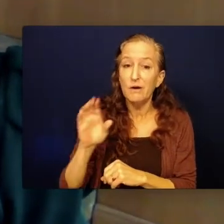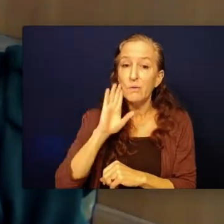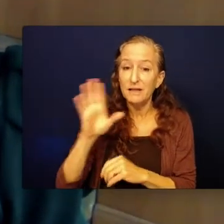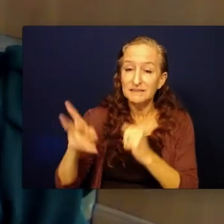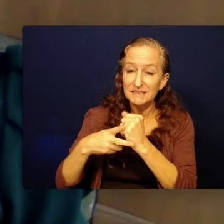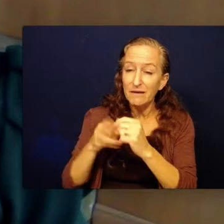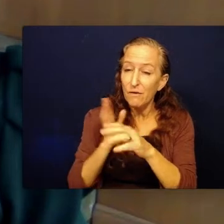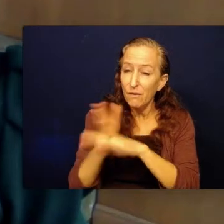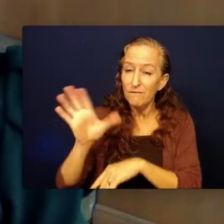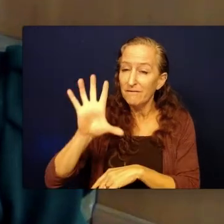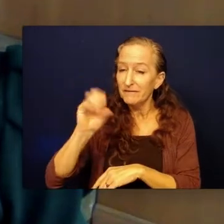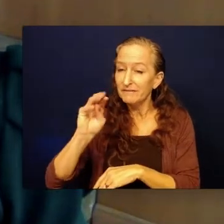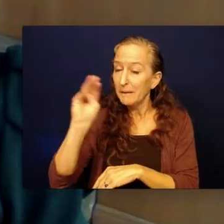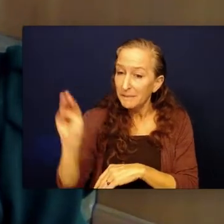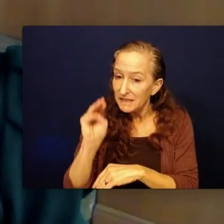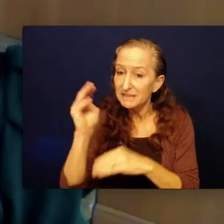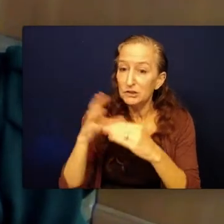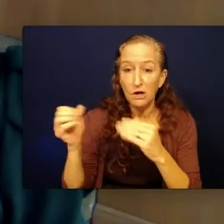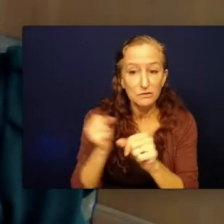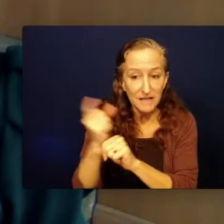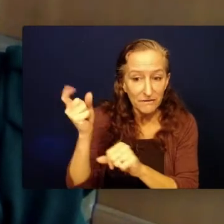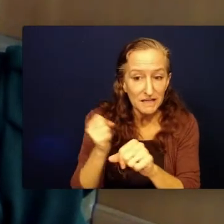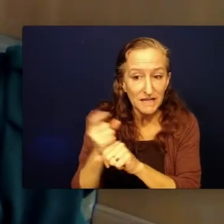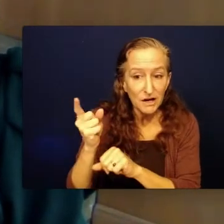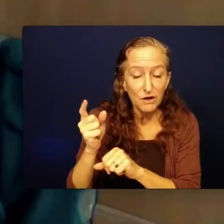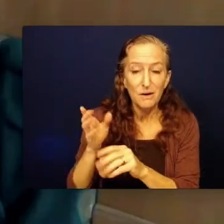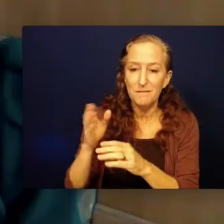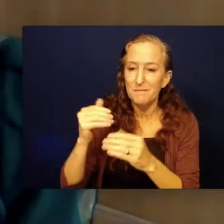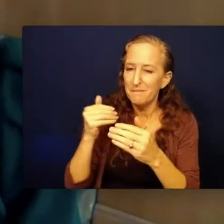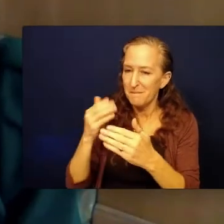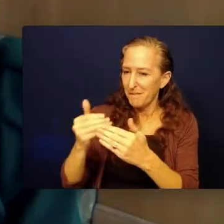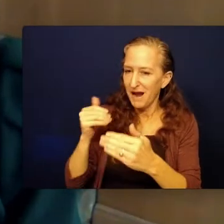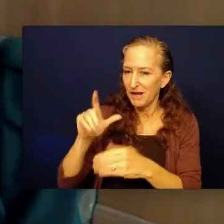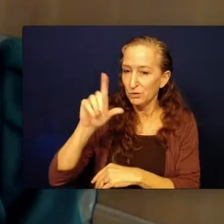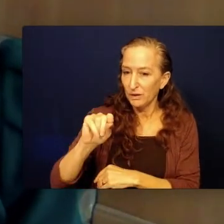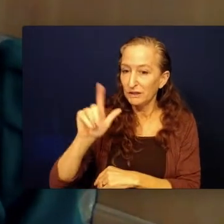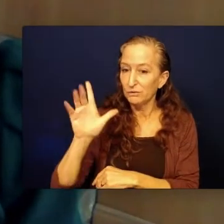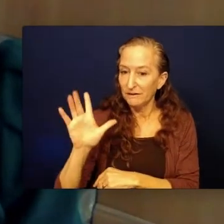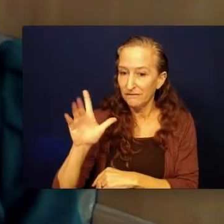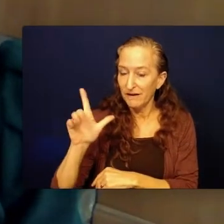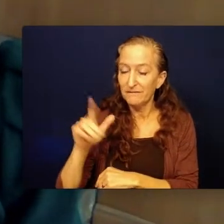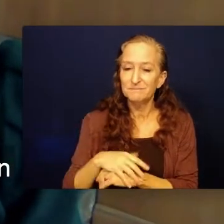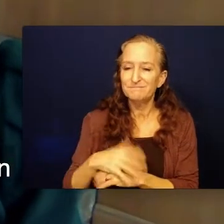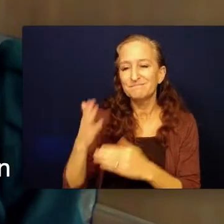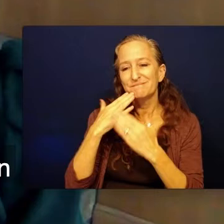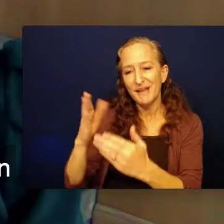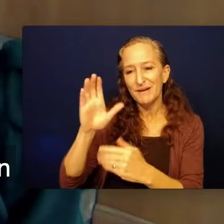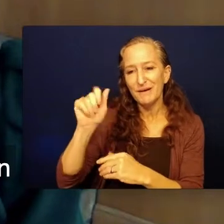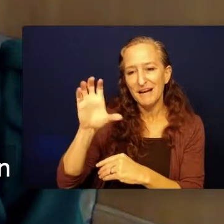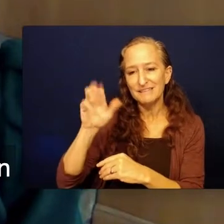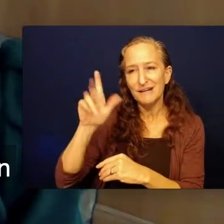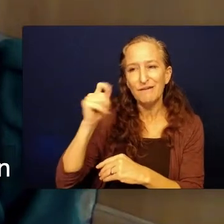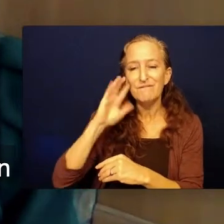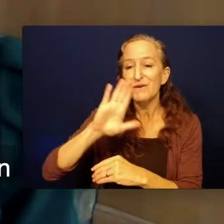over $50 million per year by 2025. We would like to thank Actera for this award and